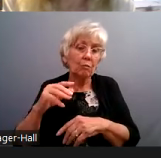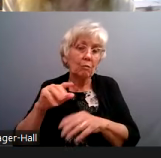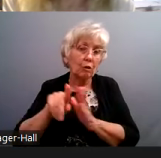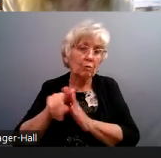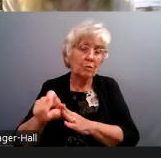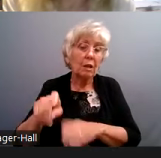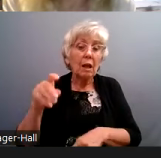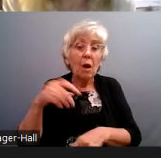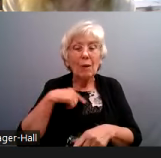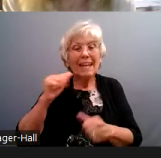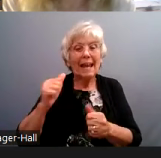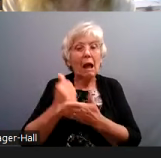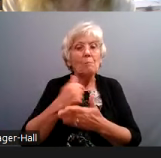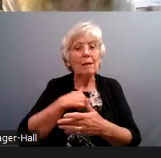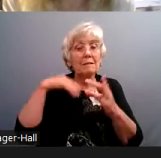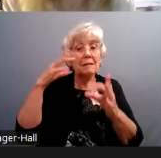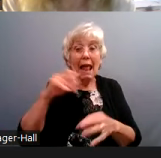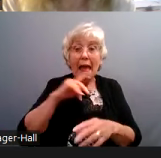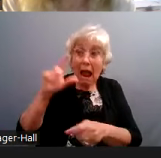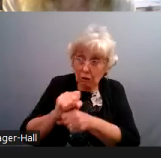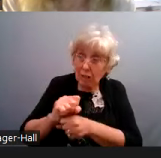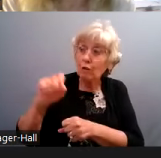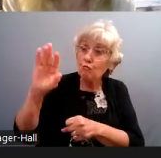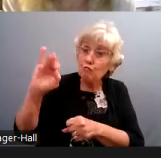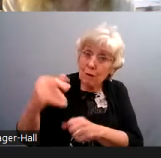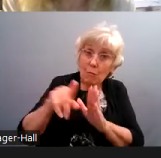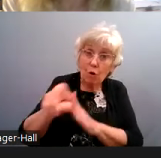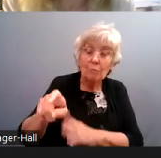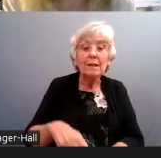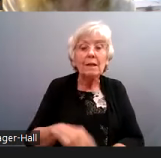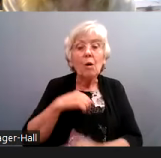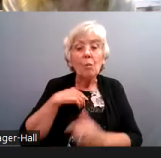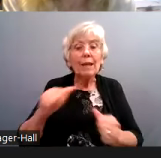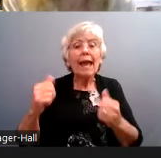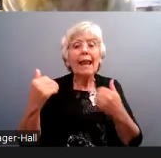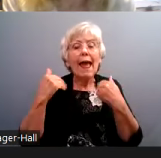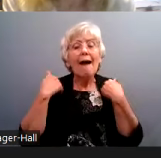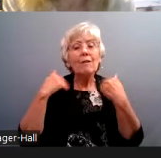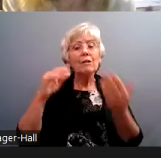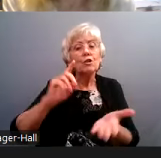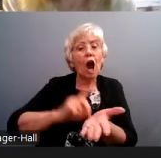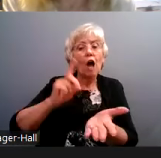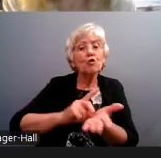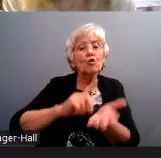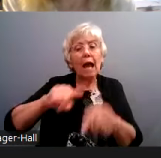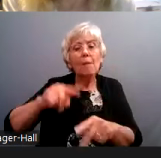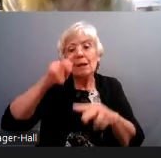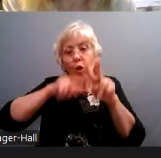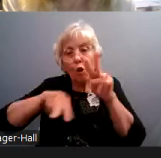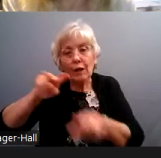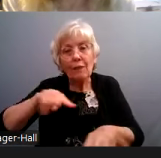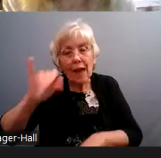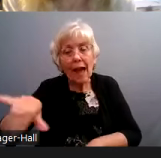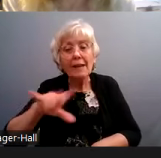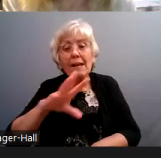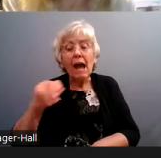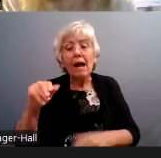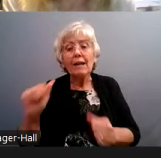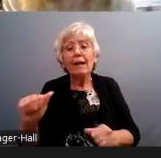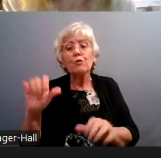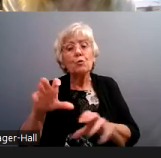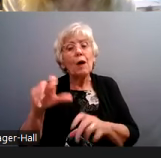or not. We can have it scheduled for a doctor to take a look at it, and there's other testing that can be done.